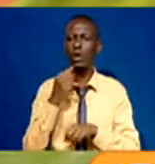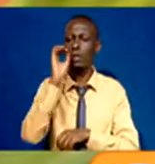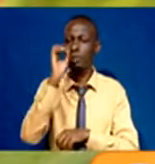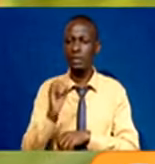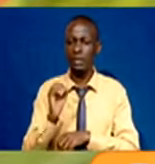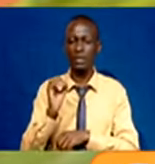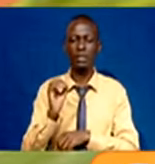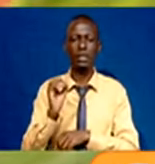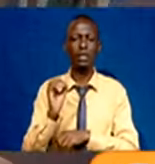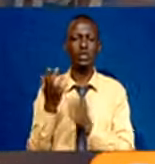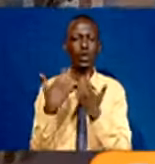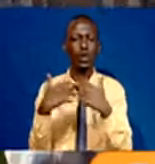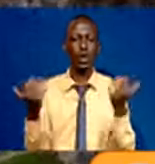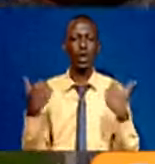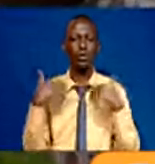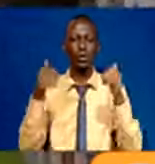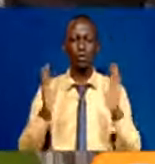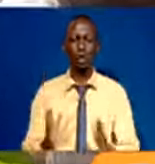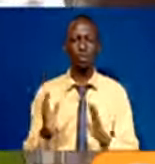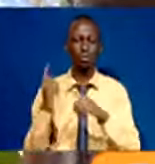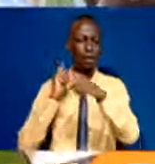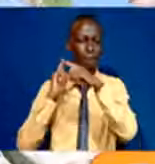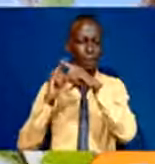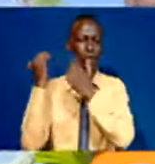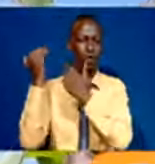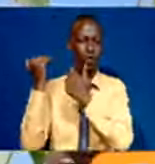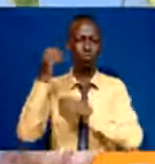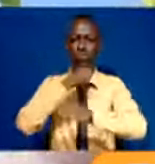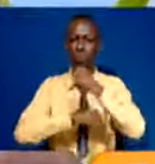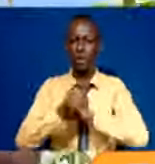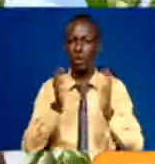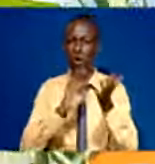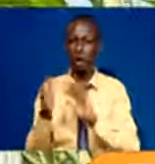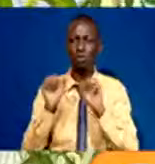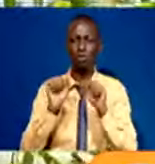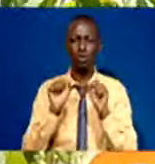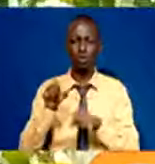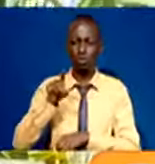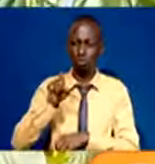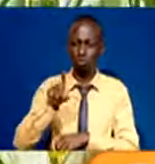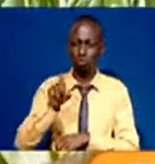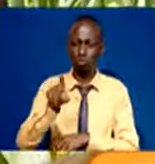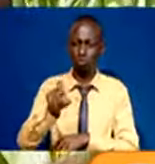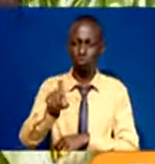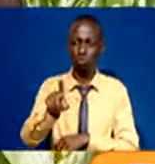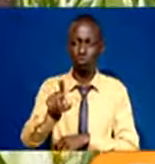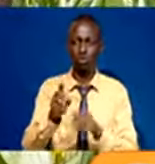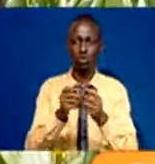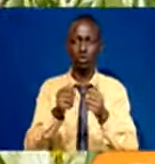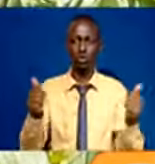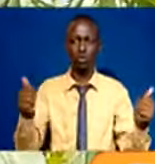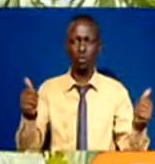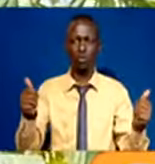losses. Farmers are optimistic that the alternative measures will keep the pest at bay. Dennis Otieno,